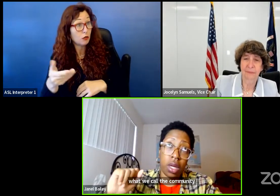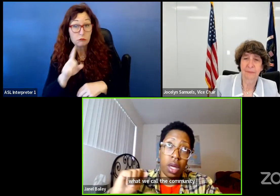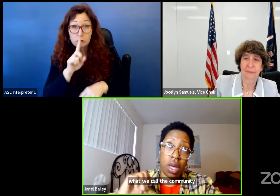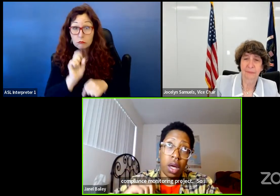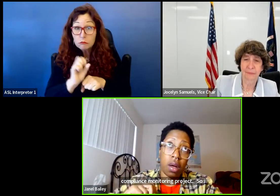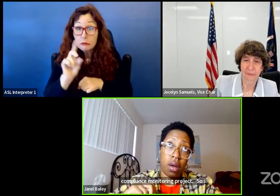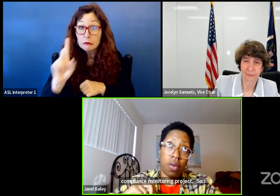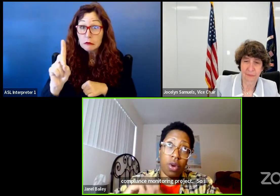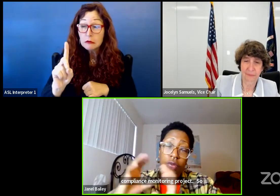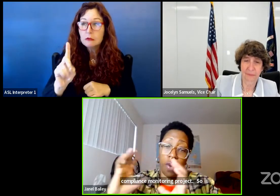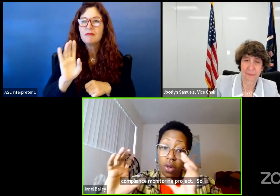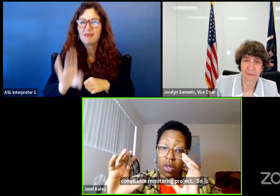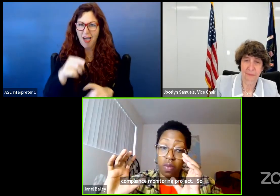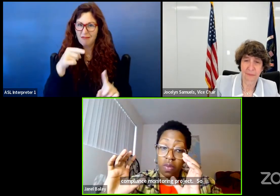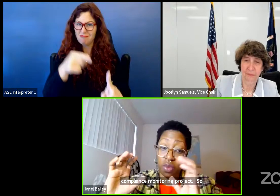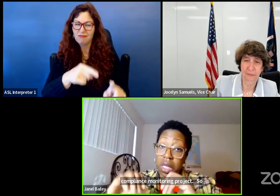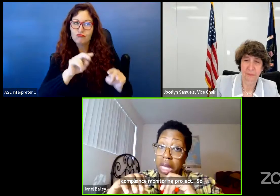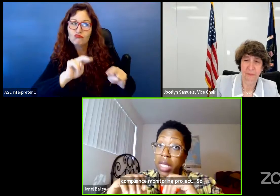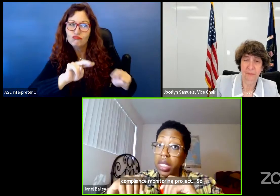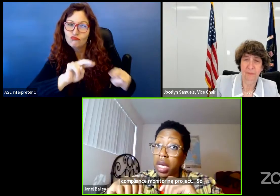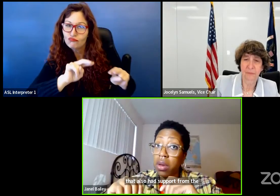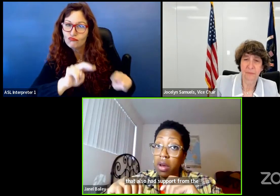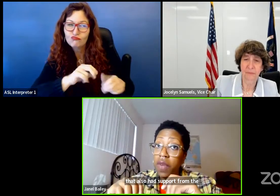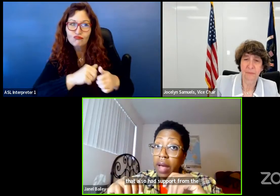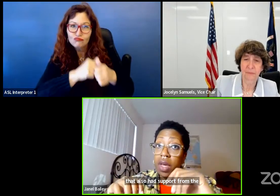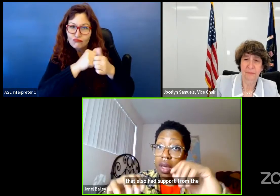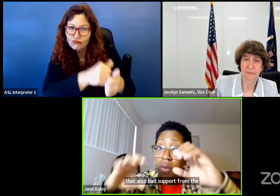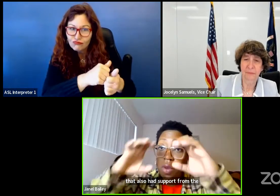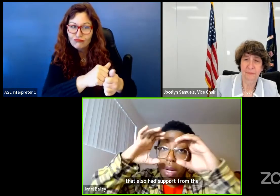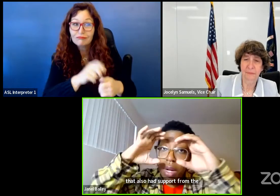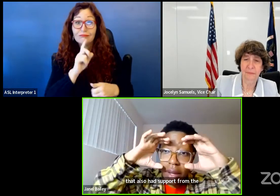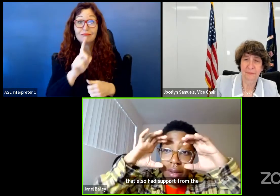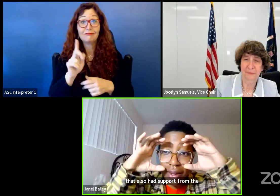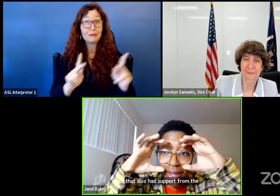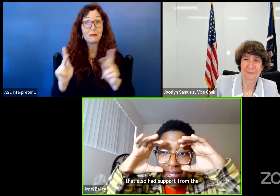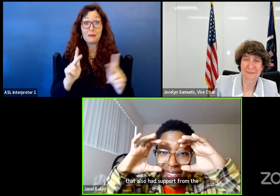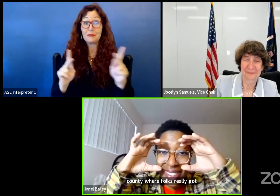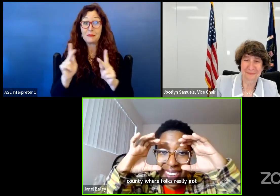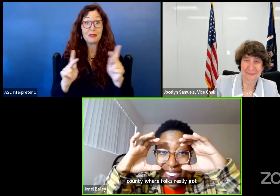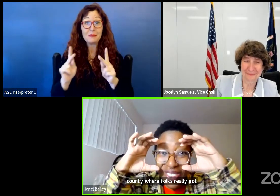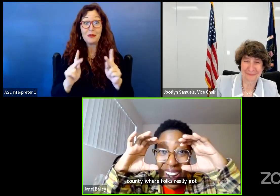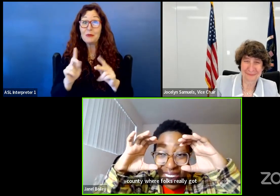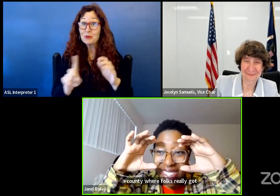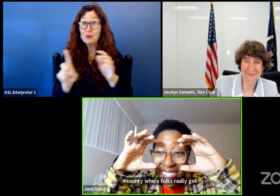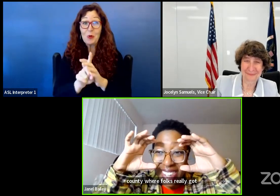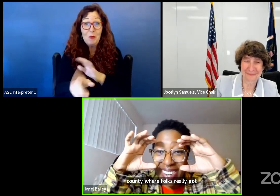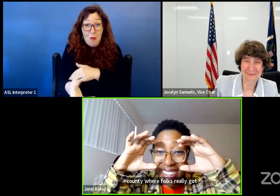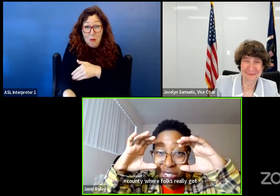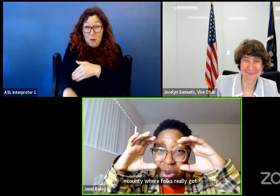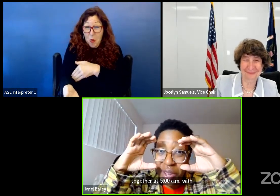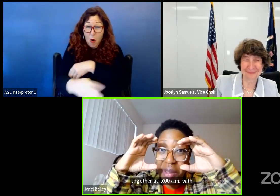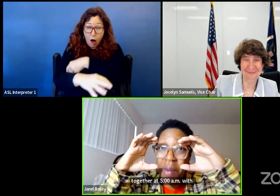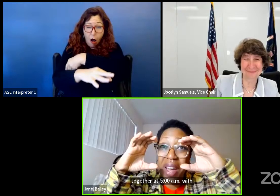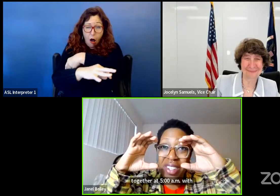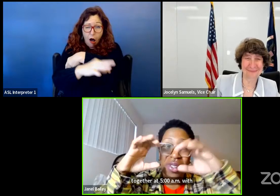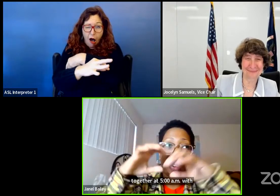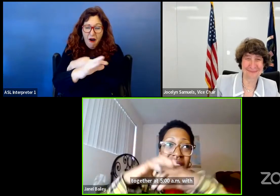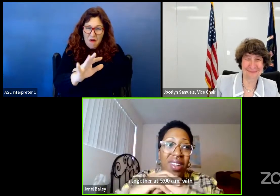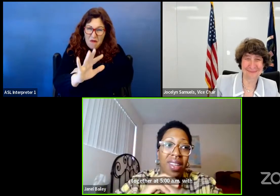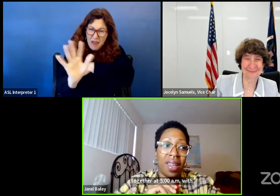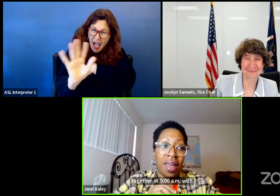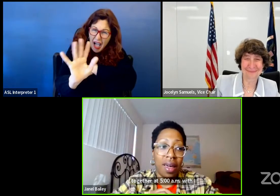county uh where folks really got together at 5 am with binoculars and we're out looking literally